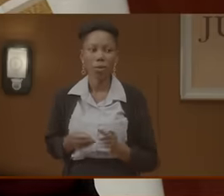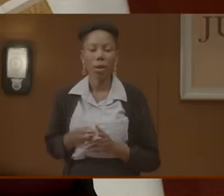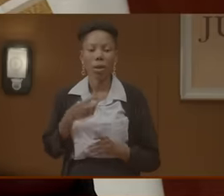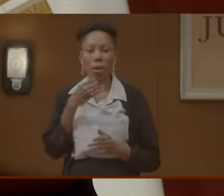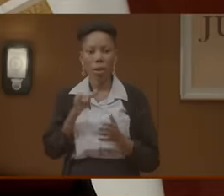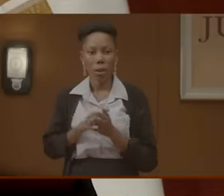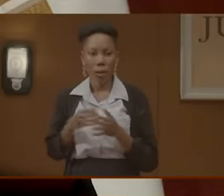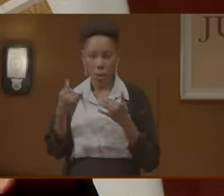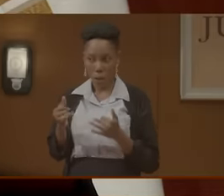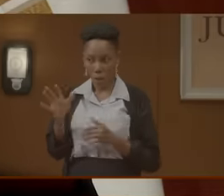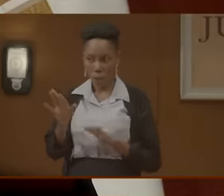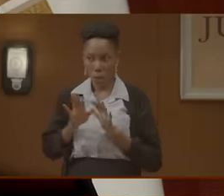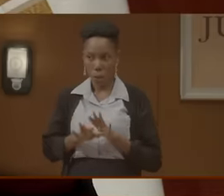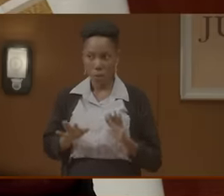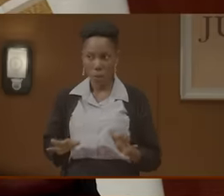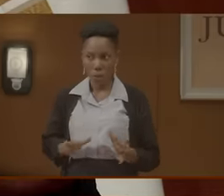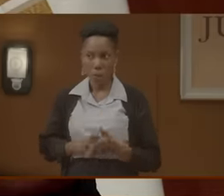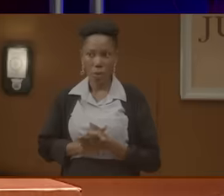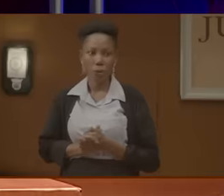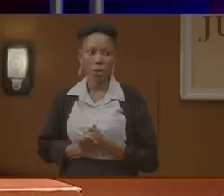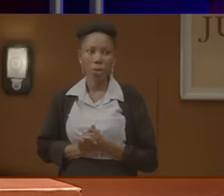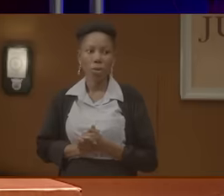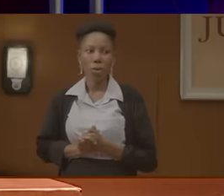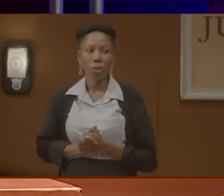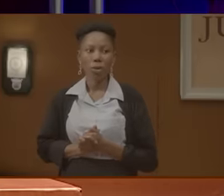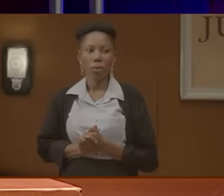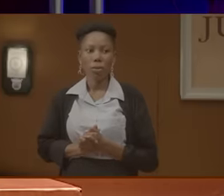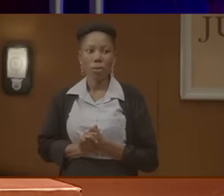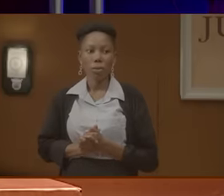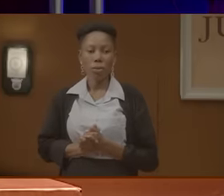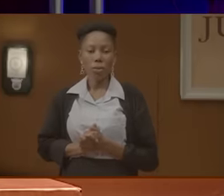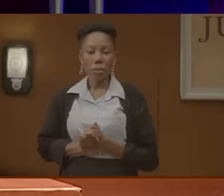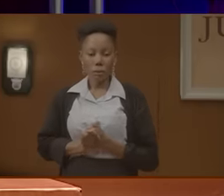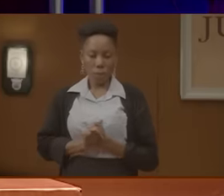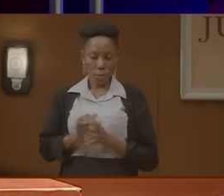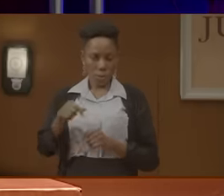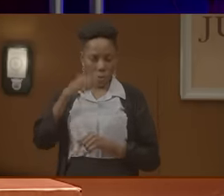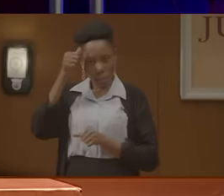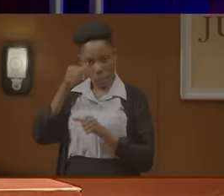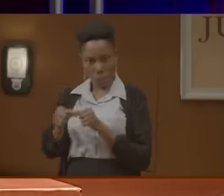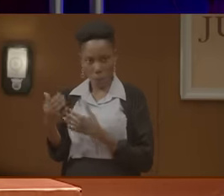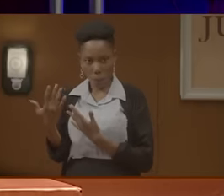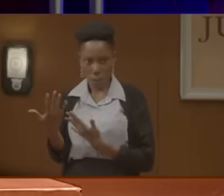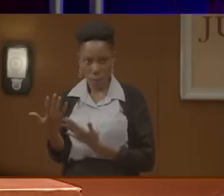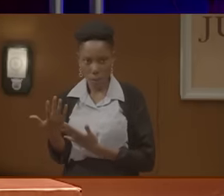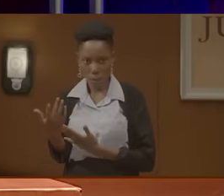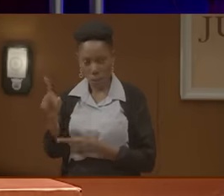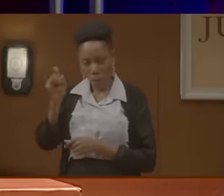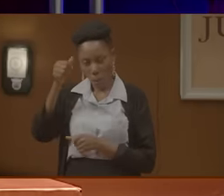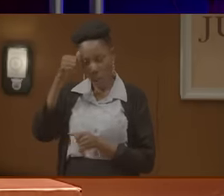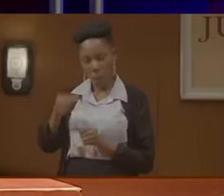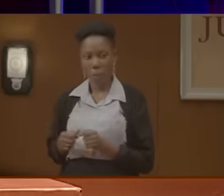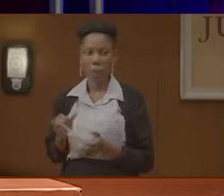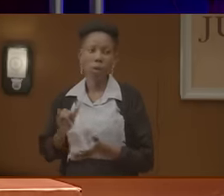you know. Your children are still with her. You are talking... And you know what? In everything, remember something, John. Remember